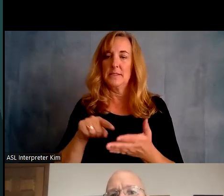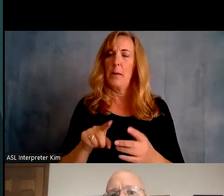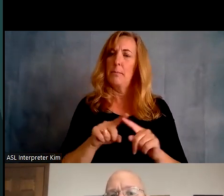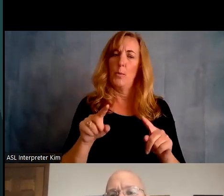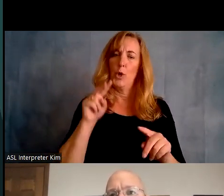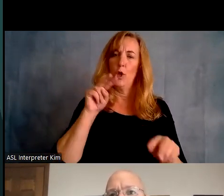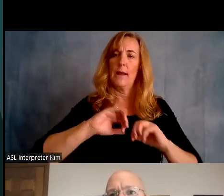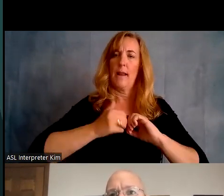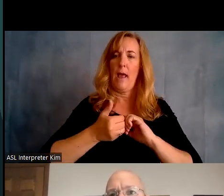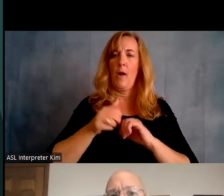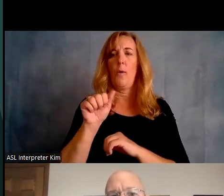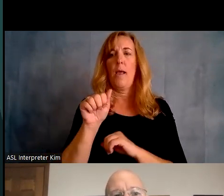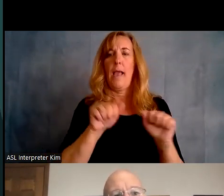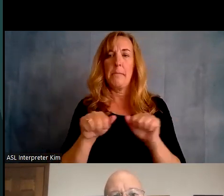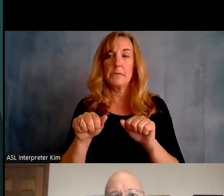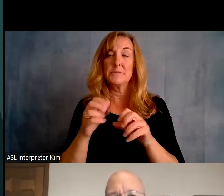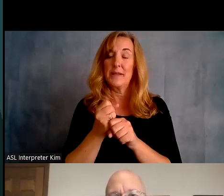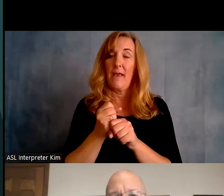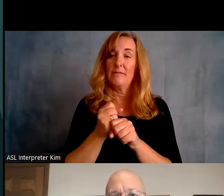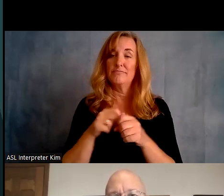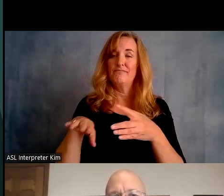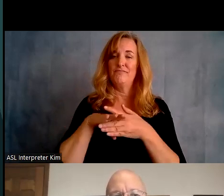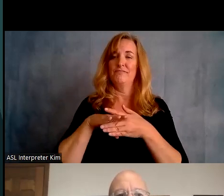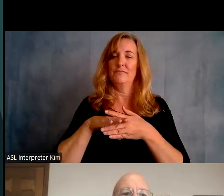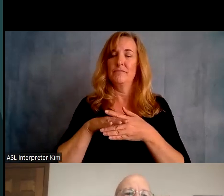way of hospitality.